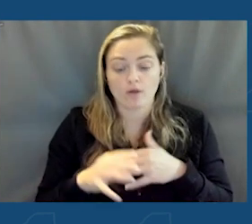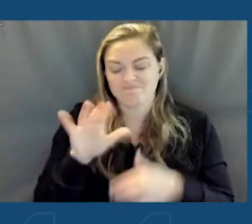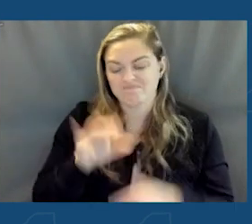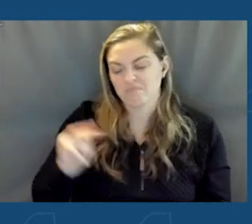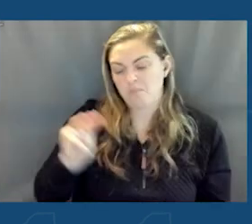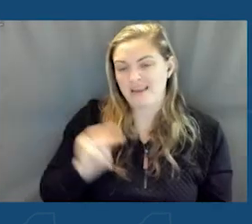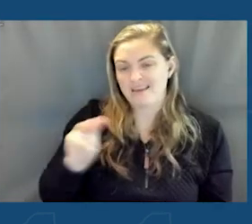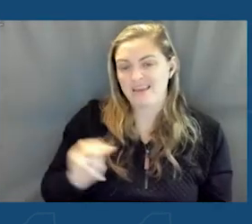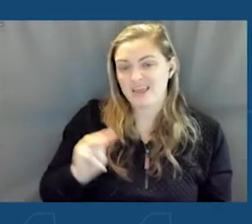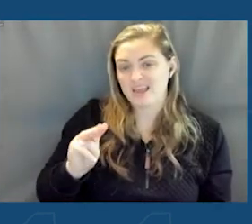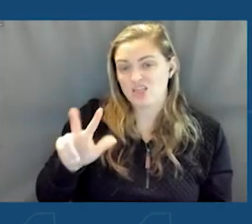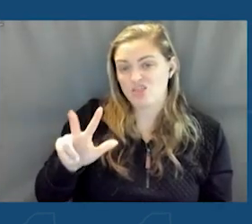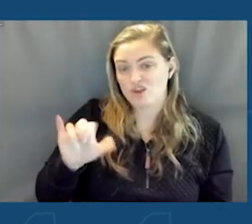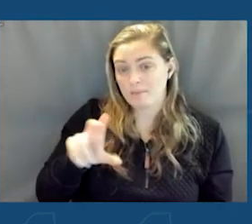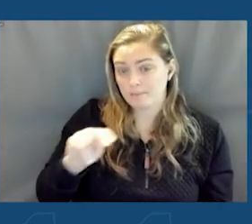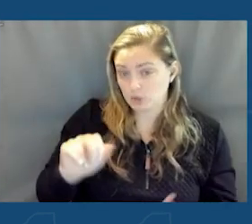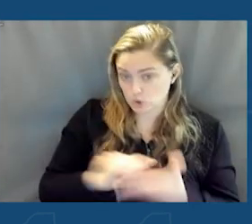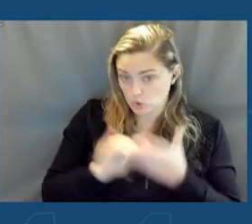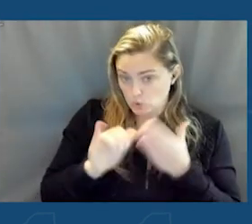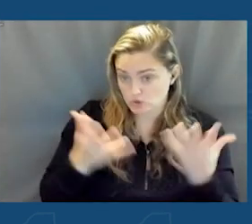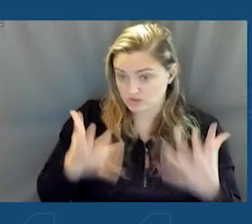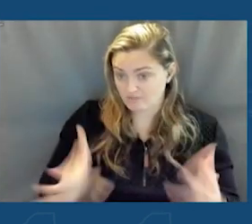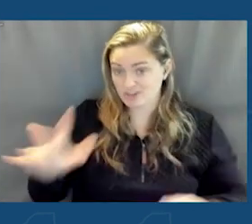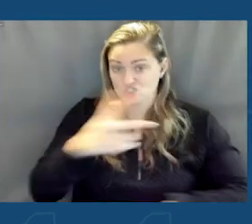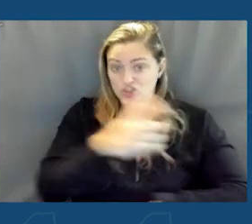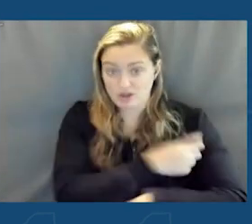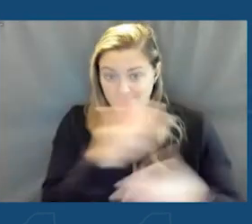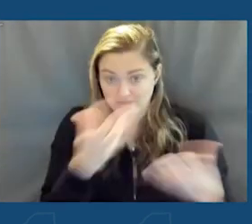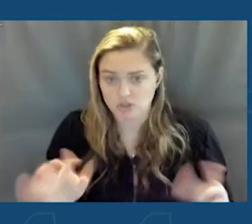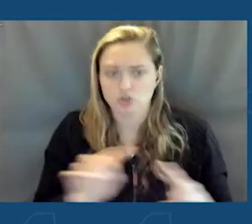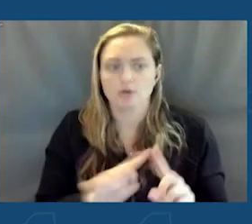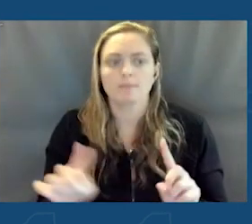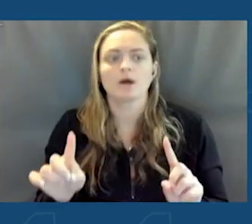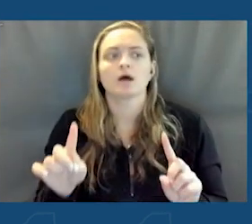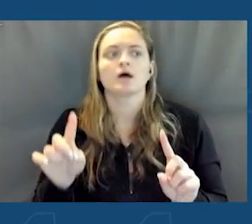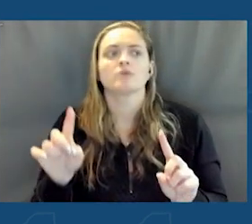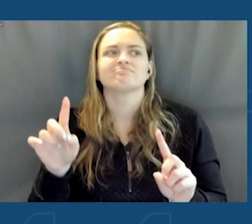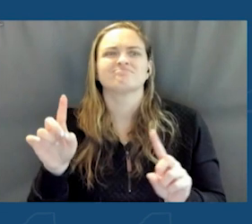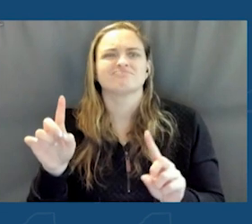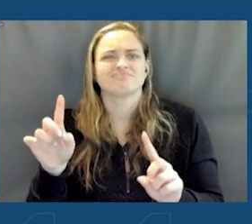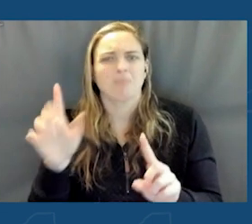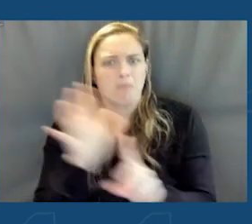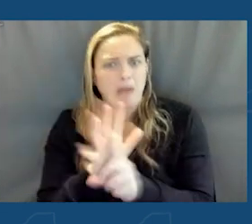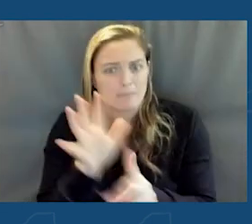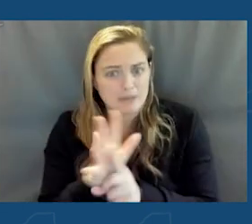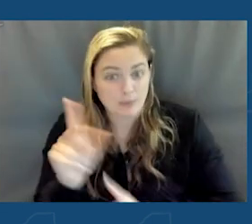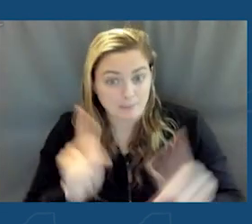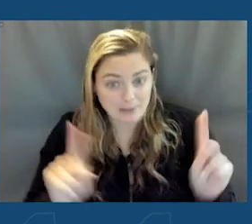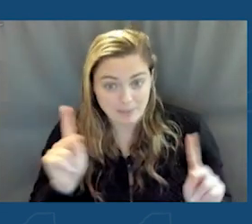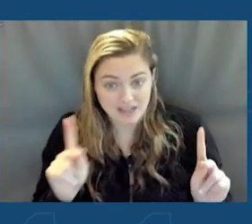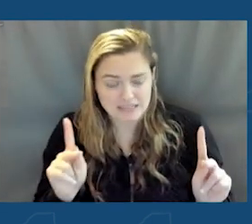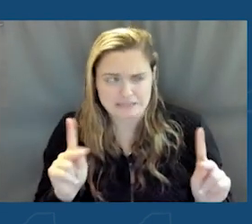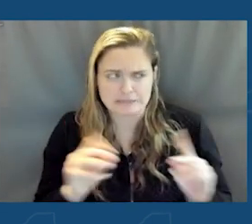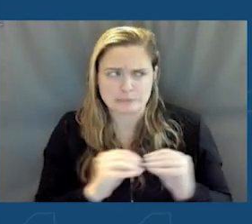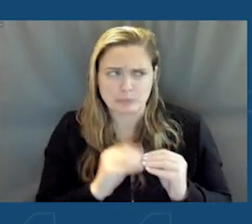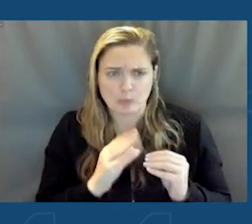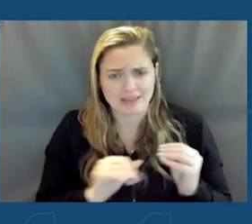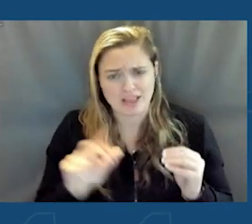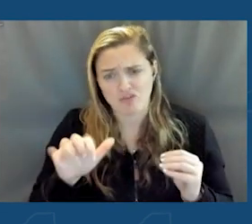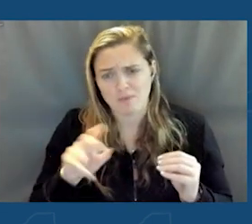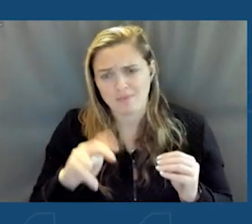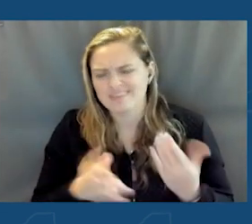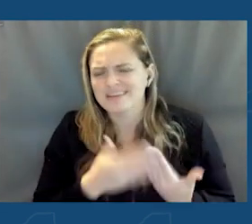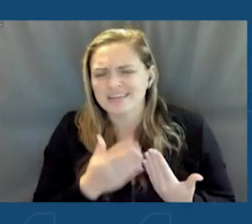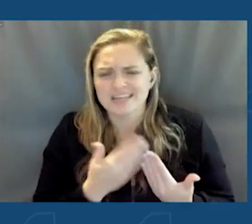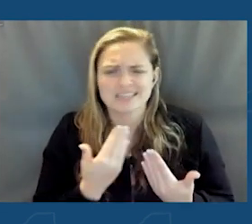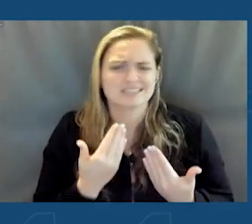have already had their flu shots. That's good, but our population is a little bit bigger than 3 million, so it's as easy as calling your doctor, walking into